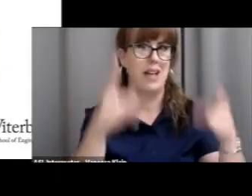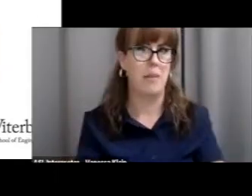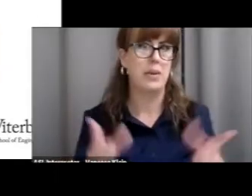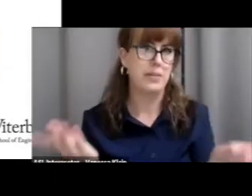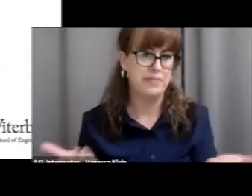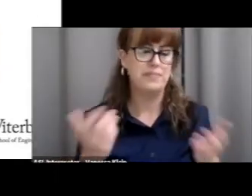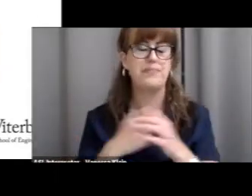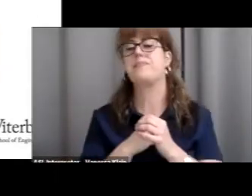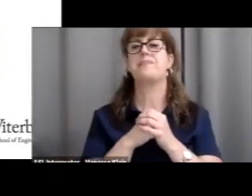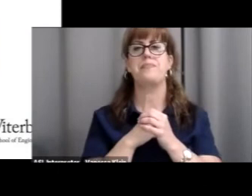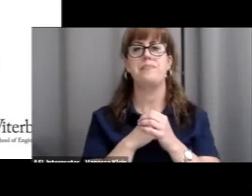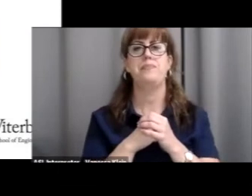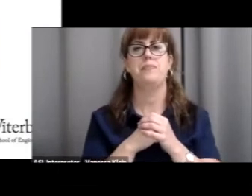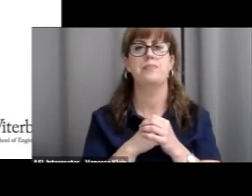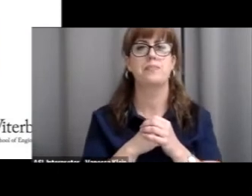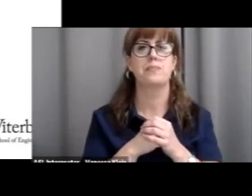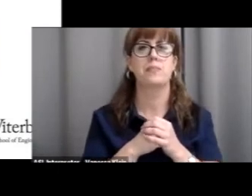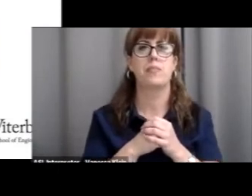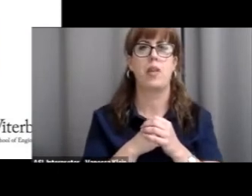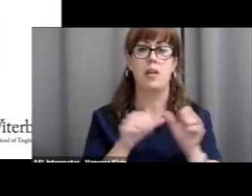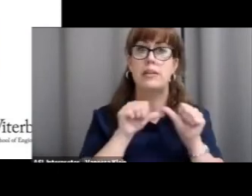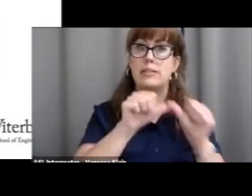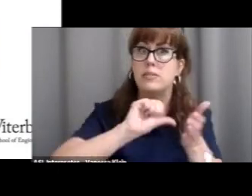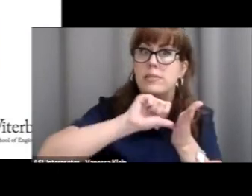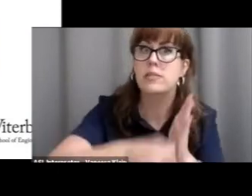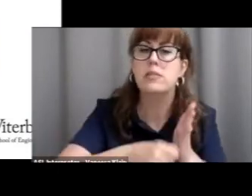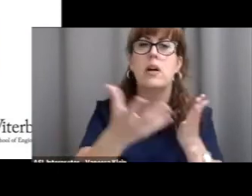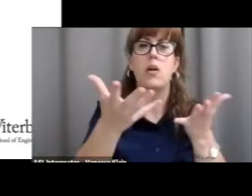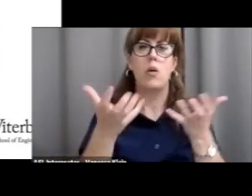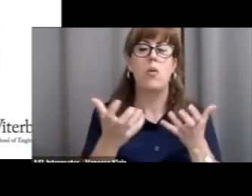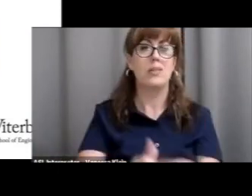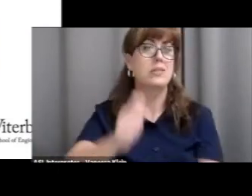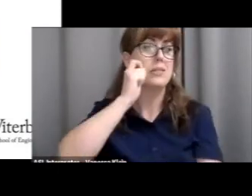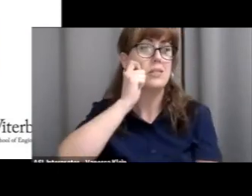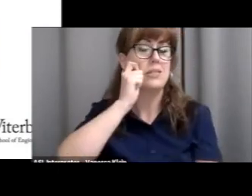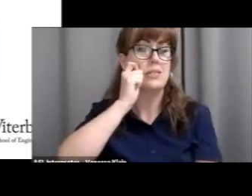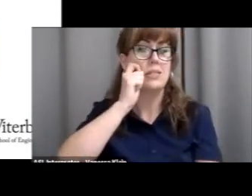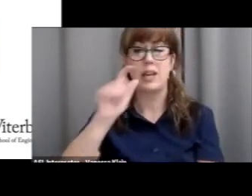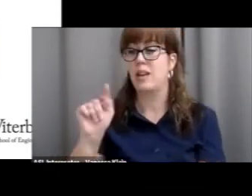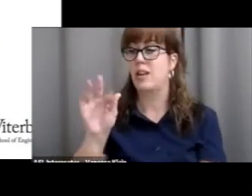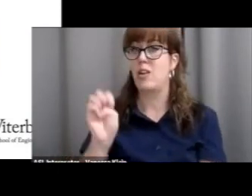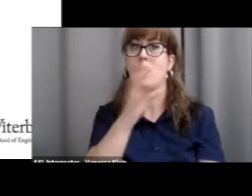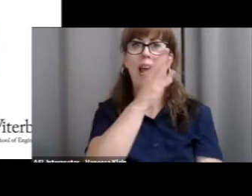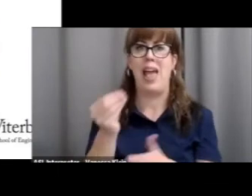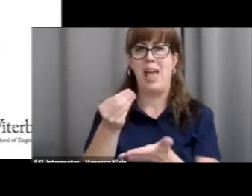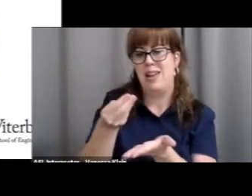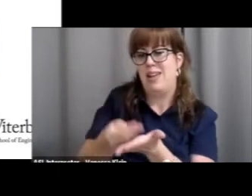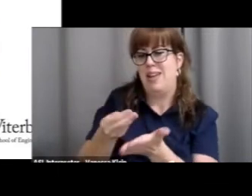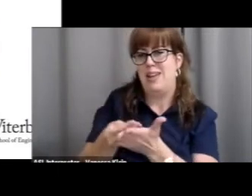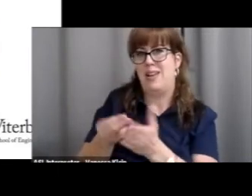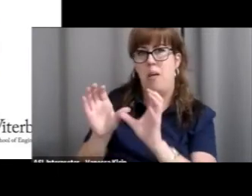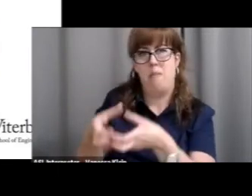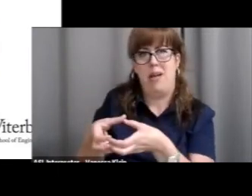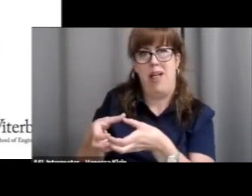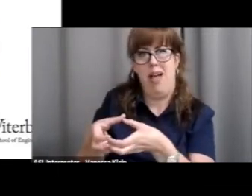So to further emphasize this point, we looked at skin tone and income class. So we saw that